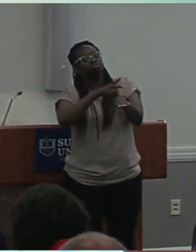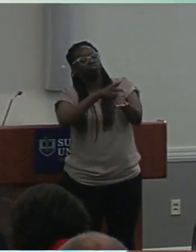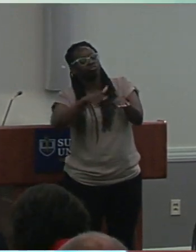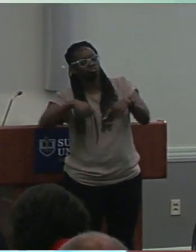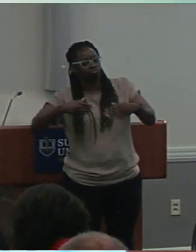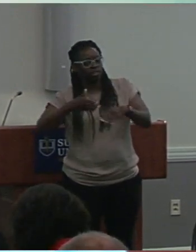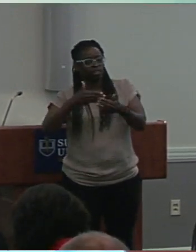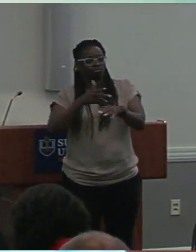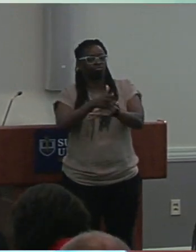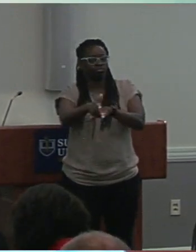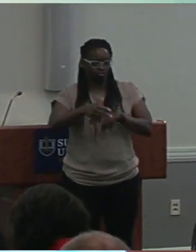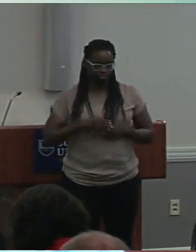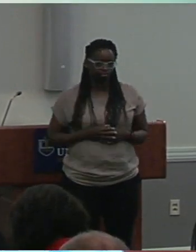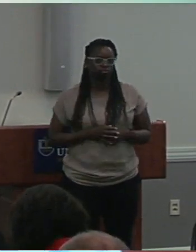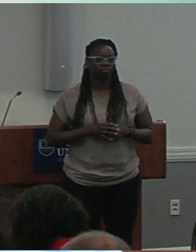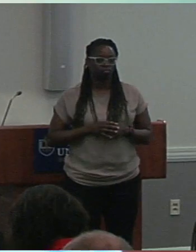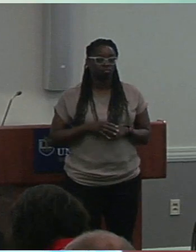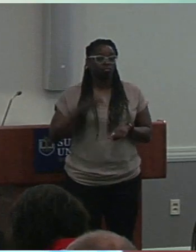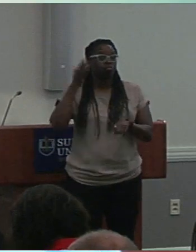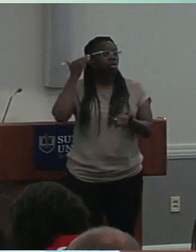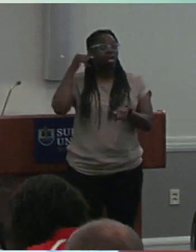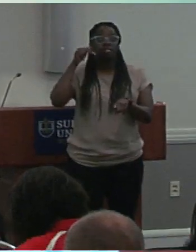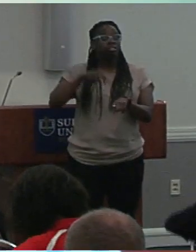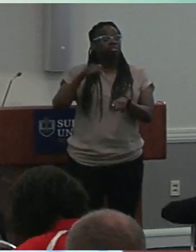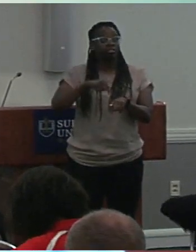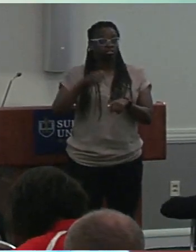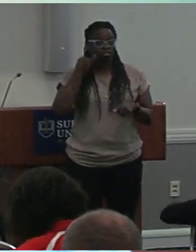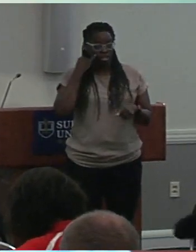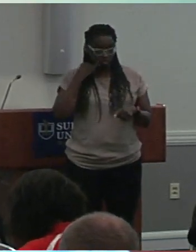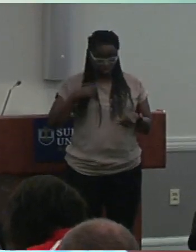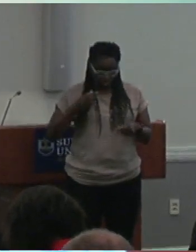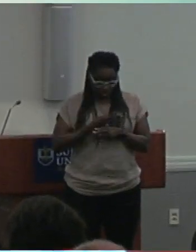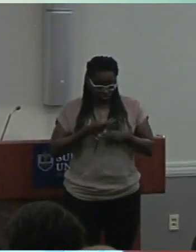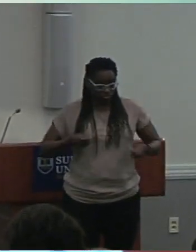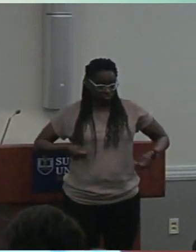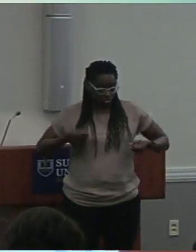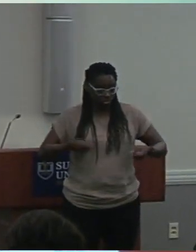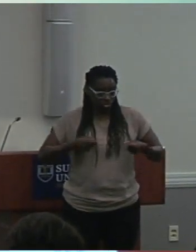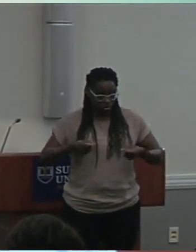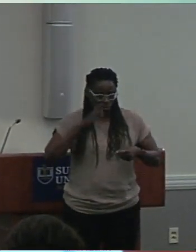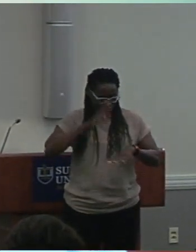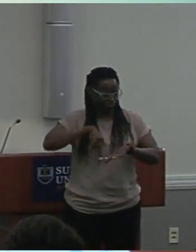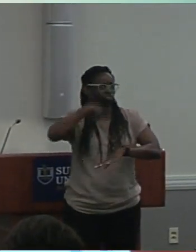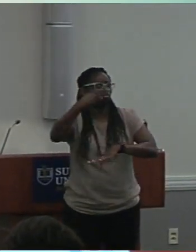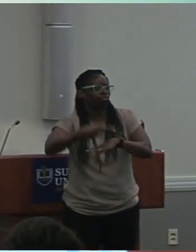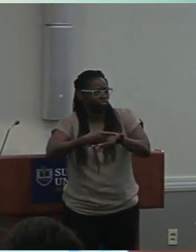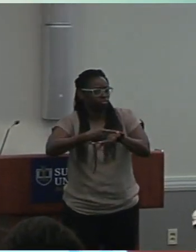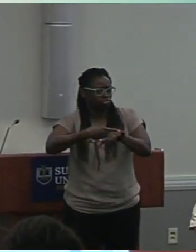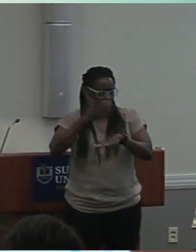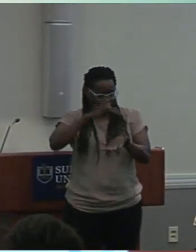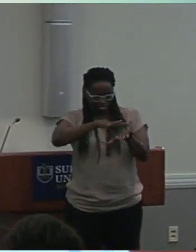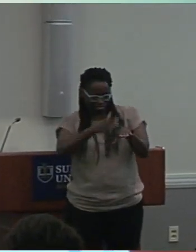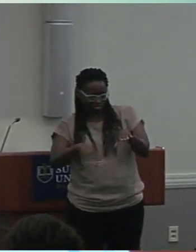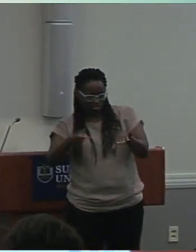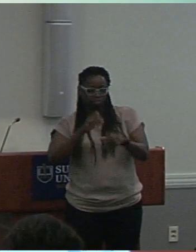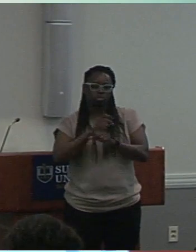because it makes it very difficult. If I'm on crutches, I'm going to flop on my face. And